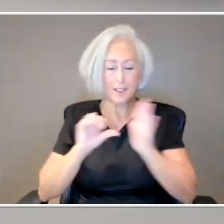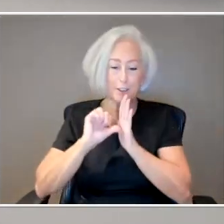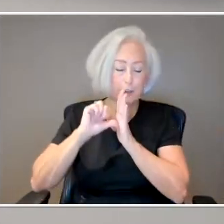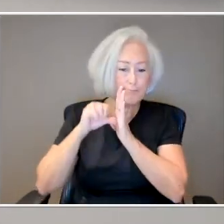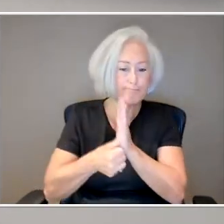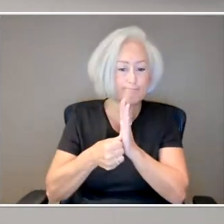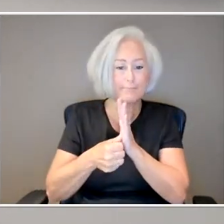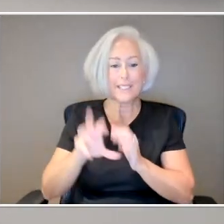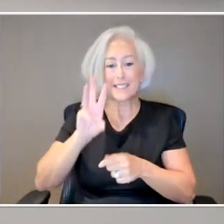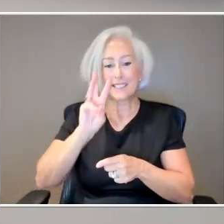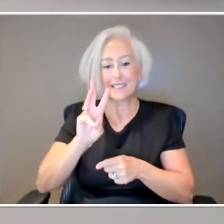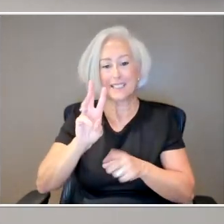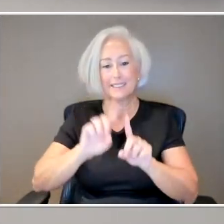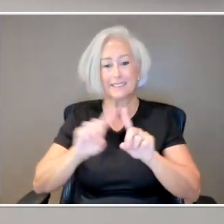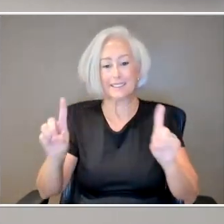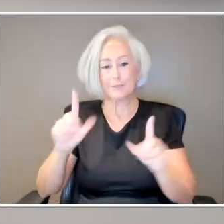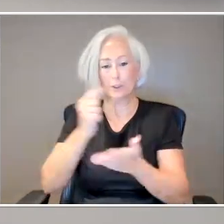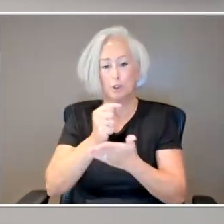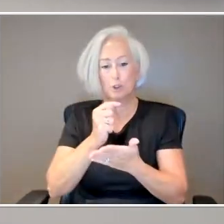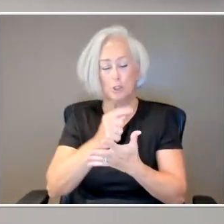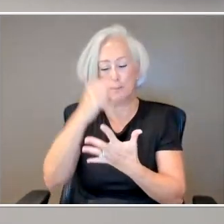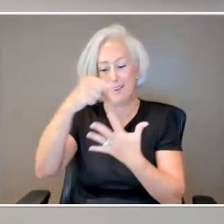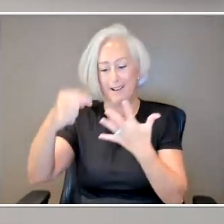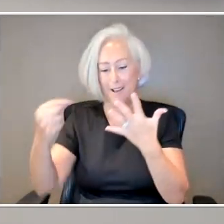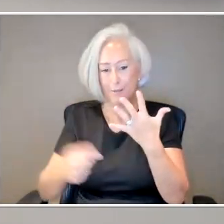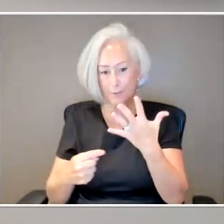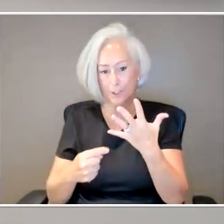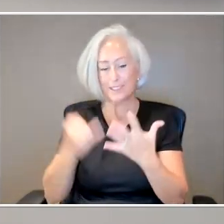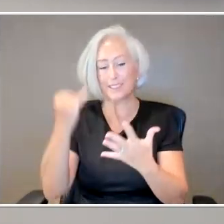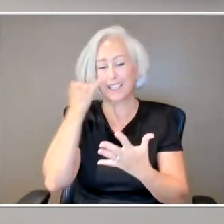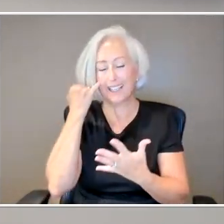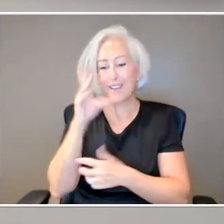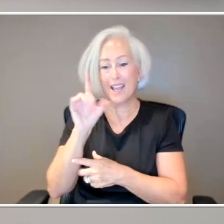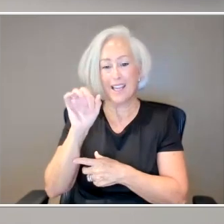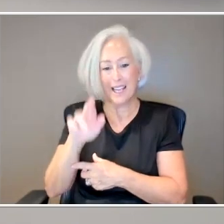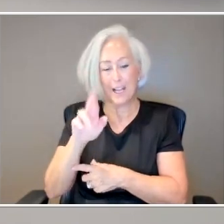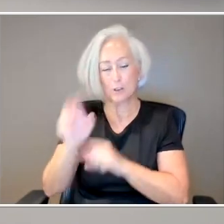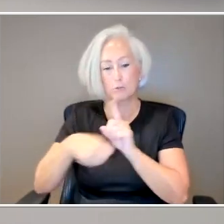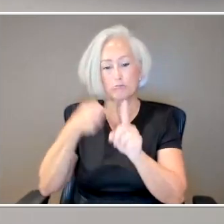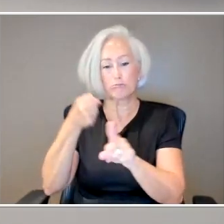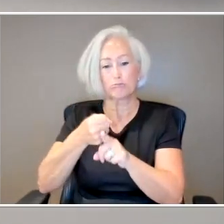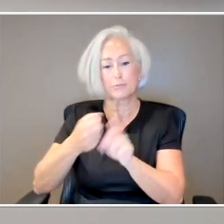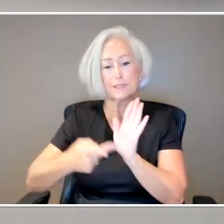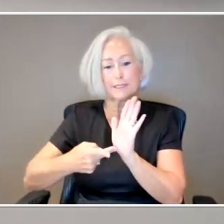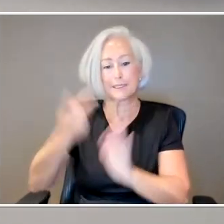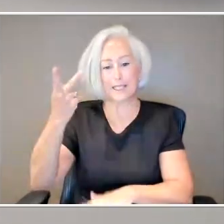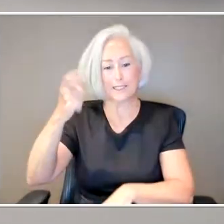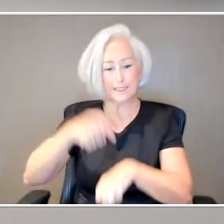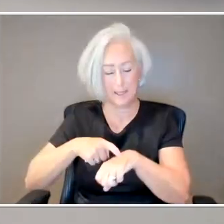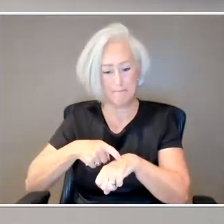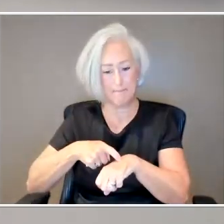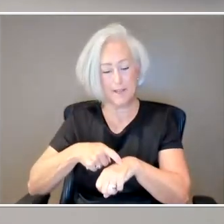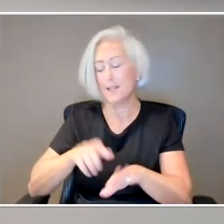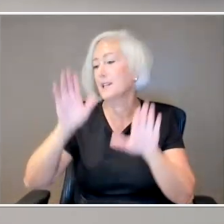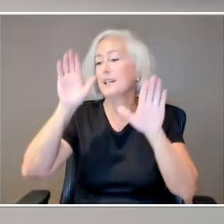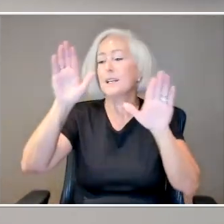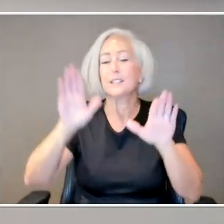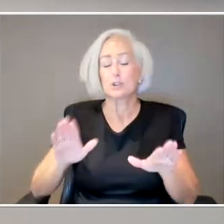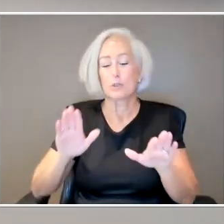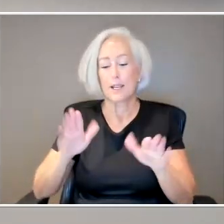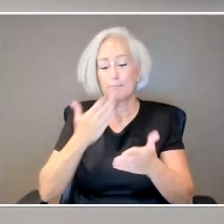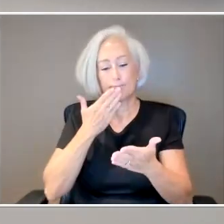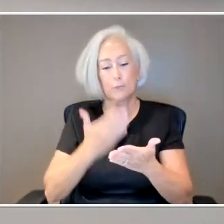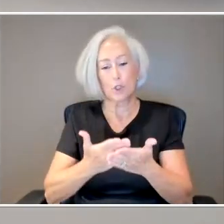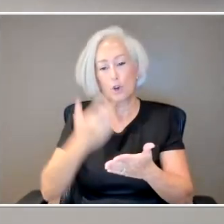6 treatment options that are available if the cancer happens to come back. So it's really great and certainly reassuring for our patients to